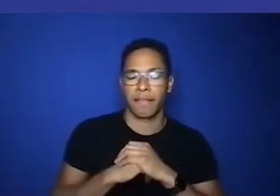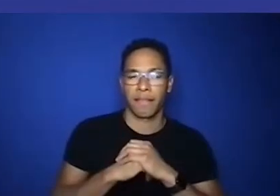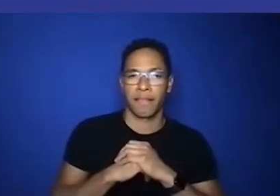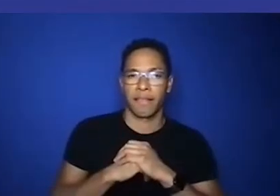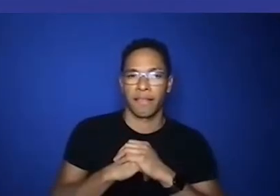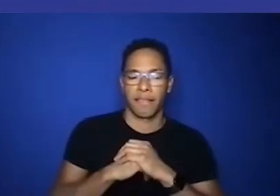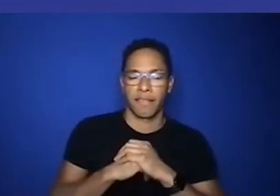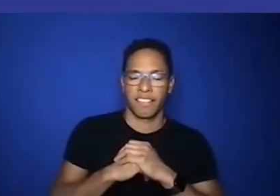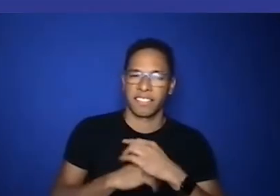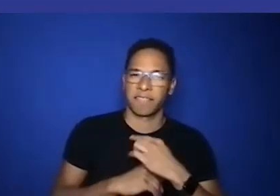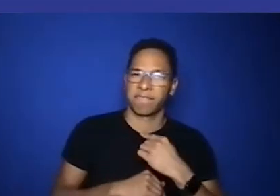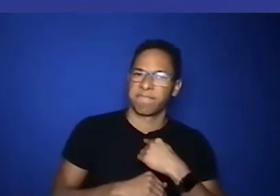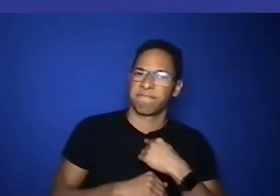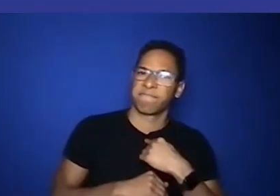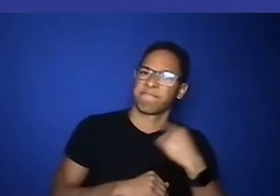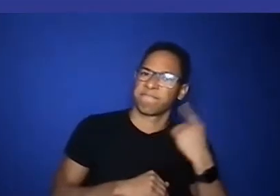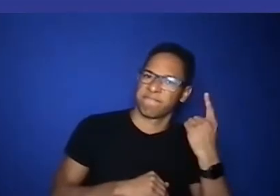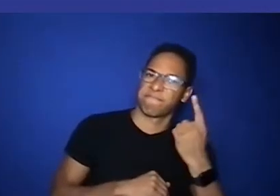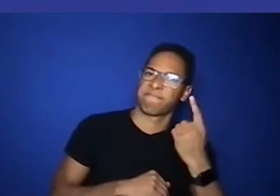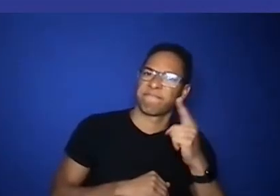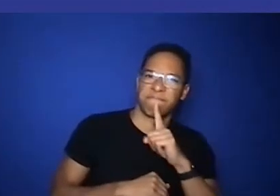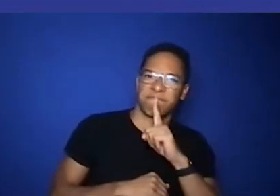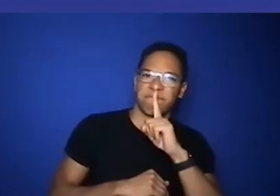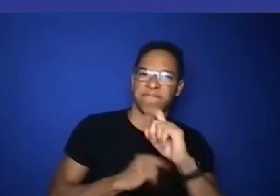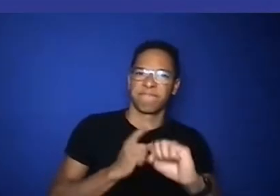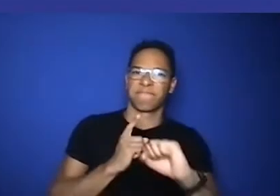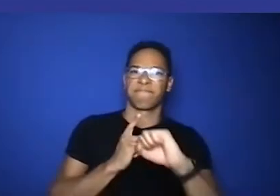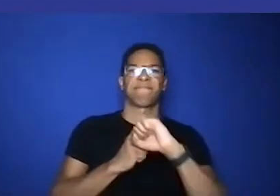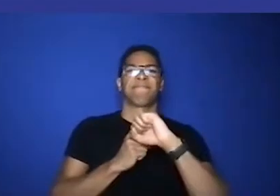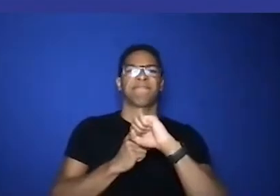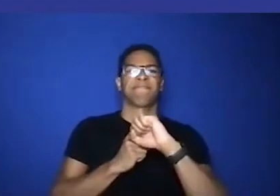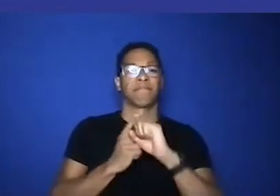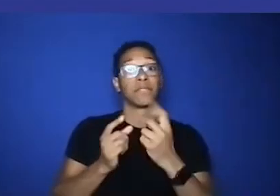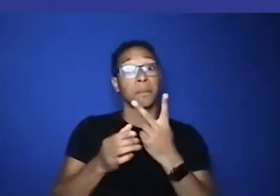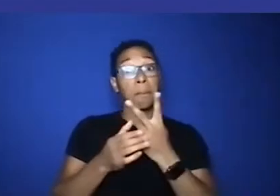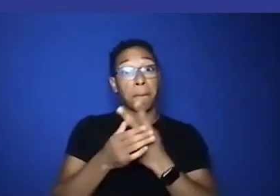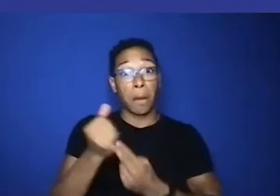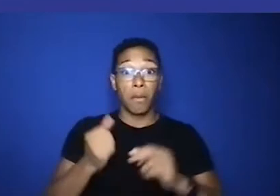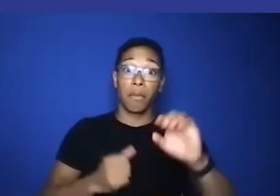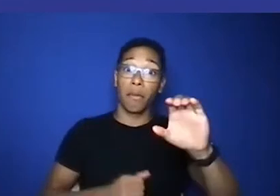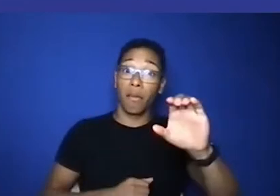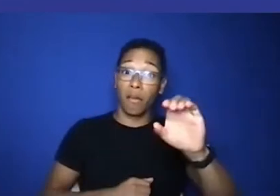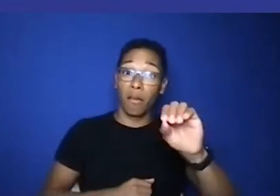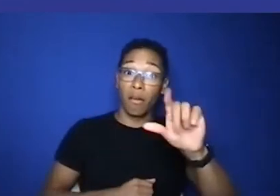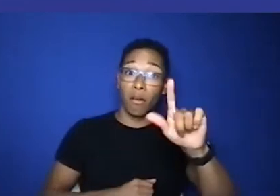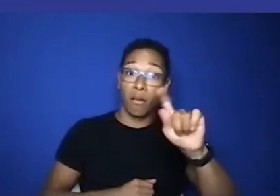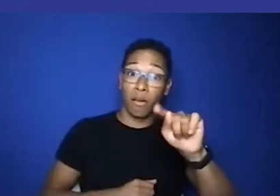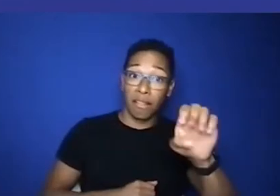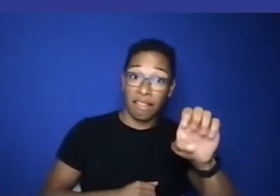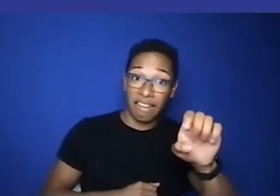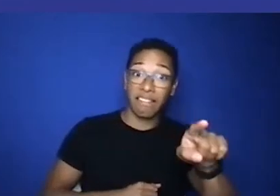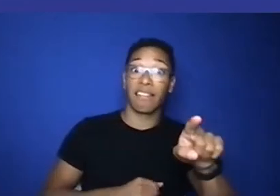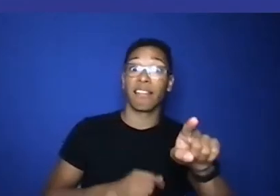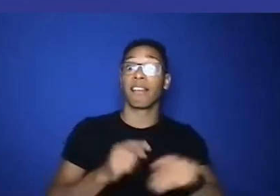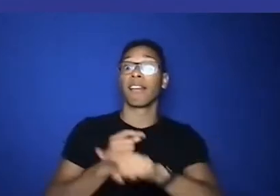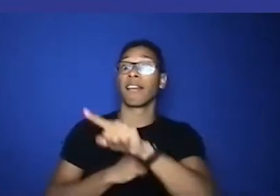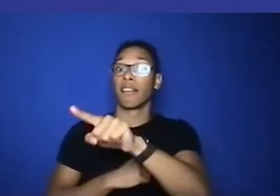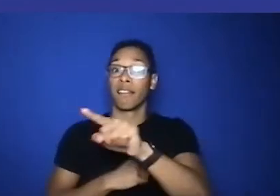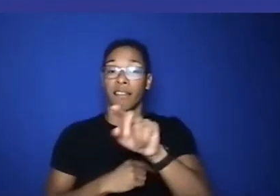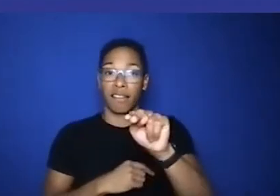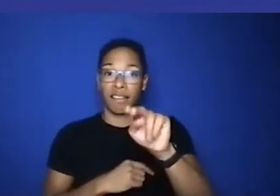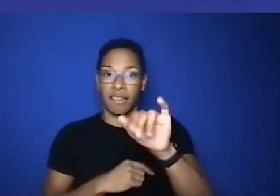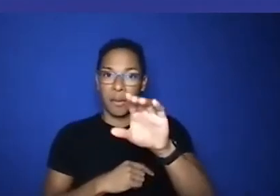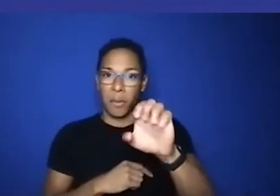I was really struck by both Colette and Nicole's beginning stories